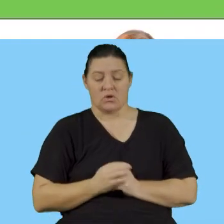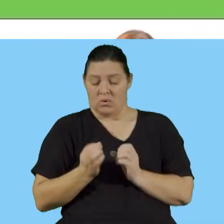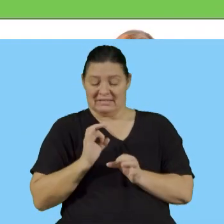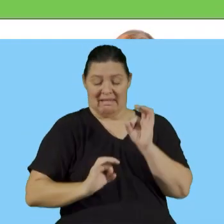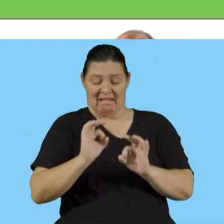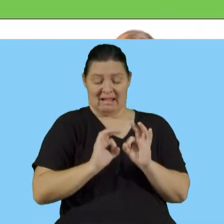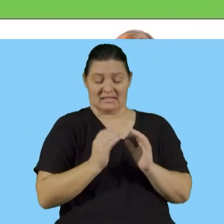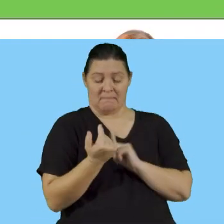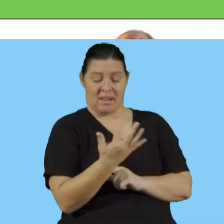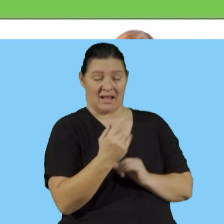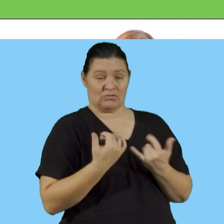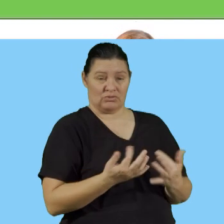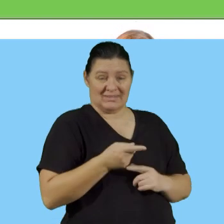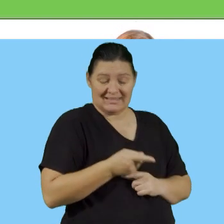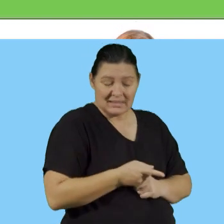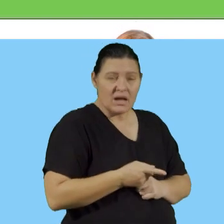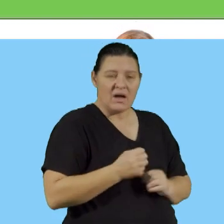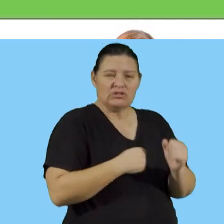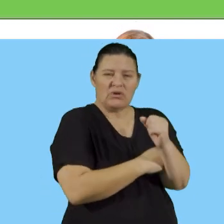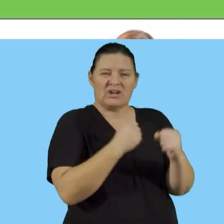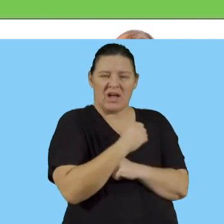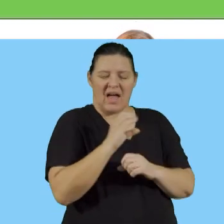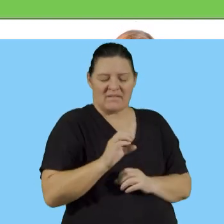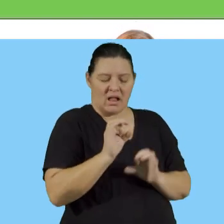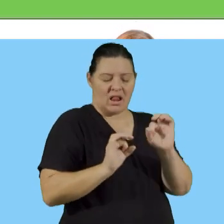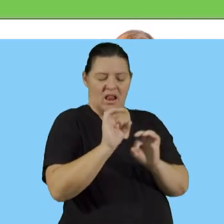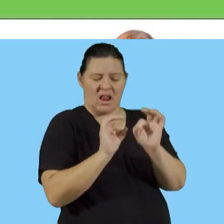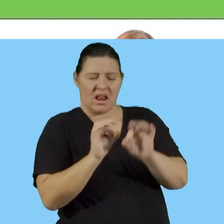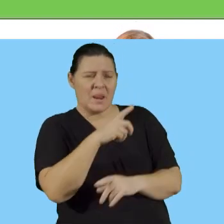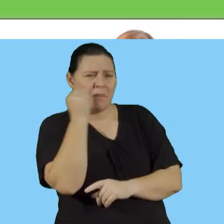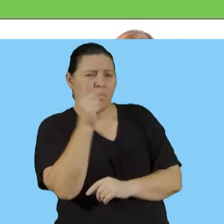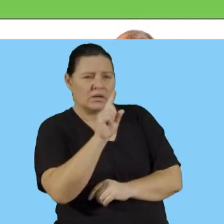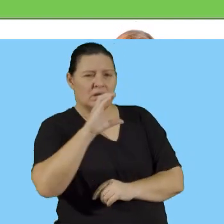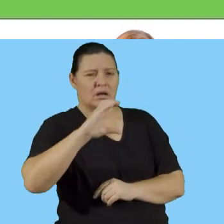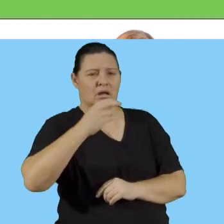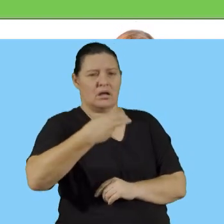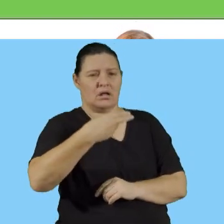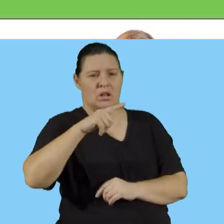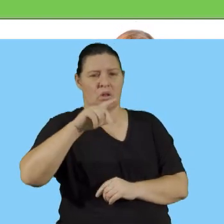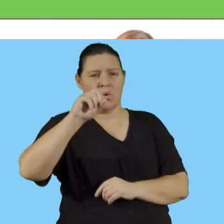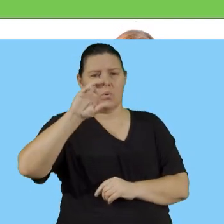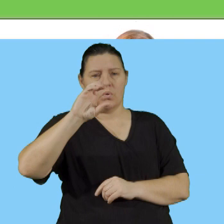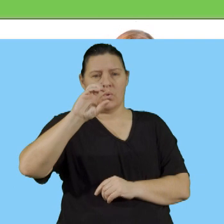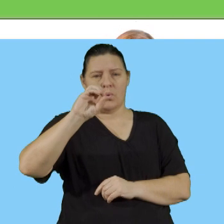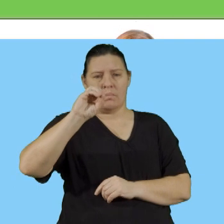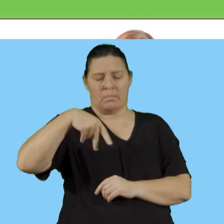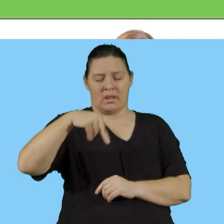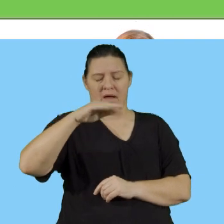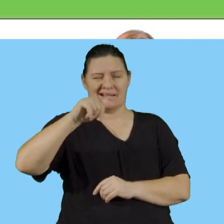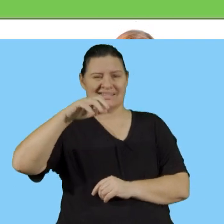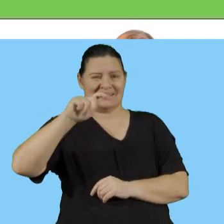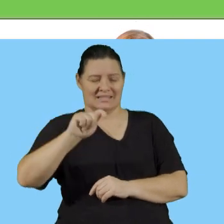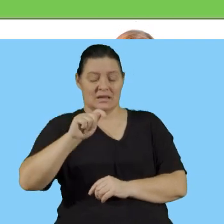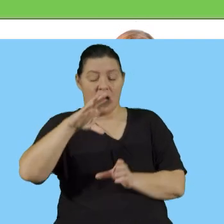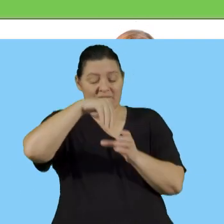plants, we find small structures which are called chloroplasts. They are found in the green parts of